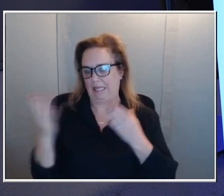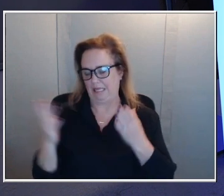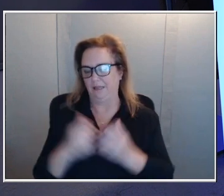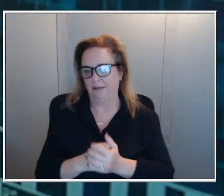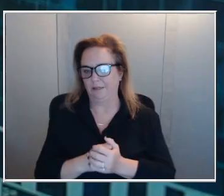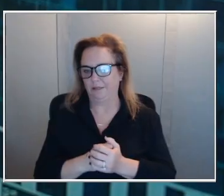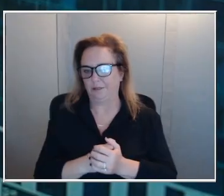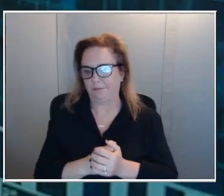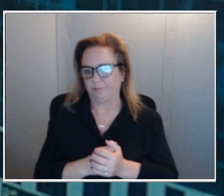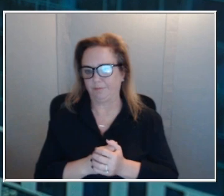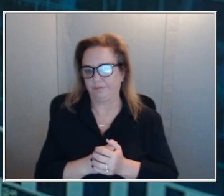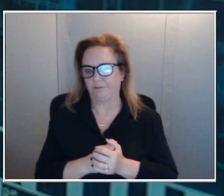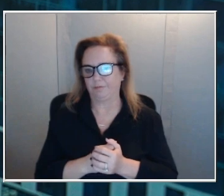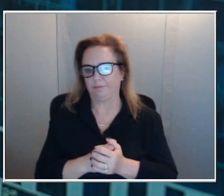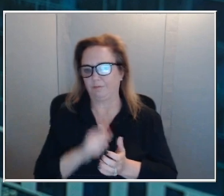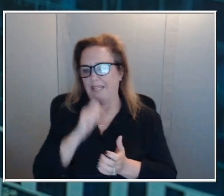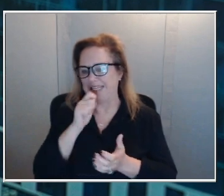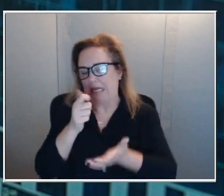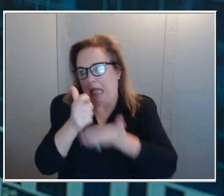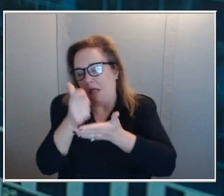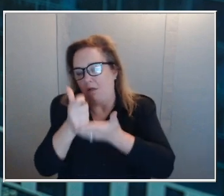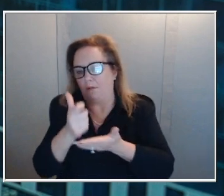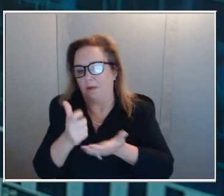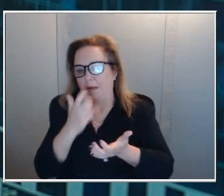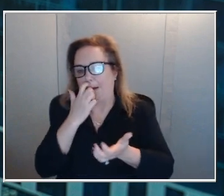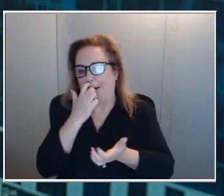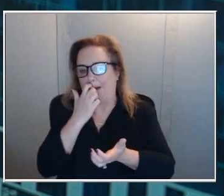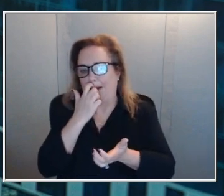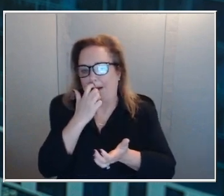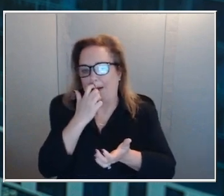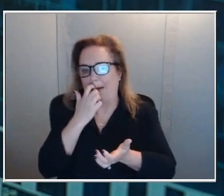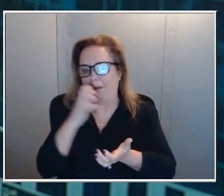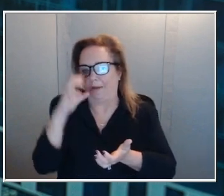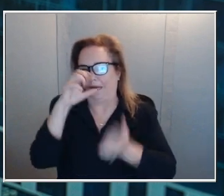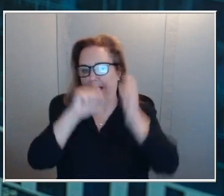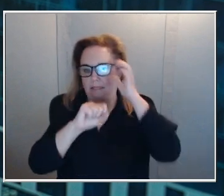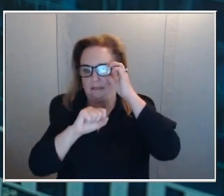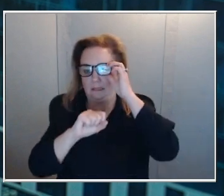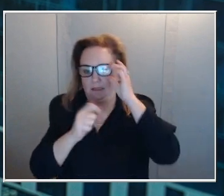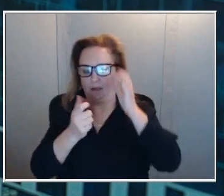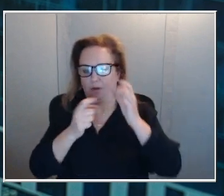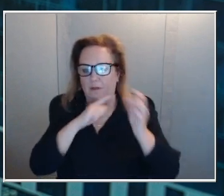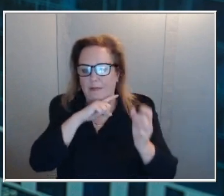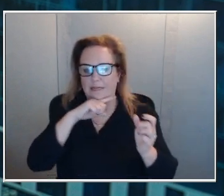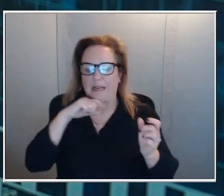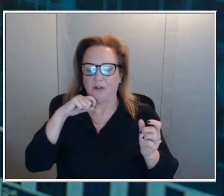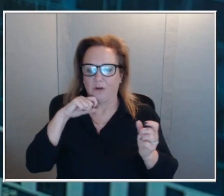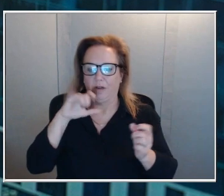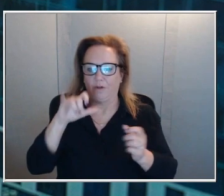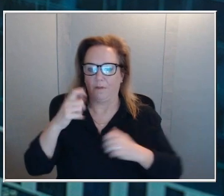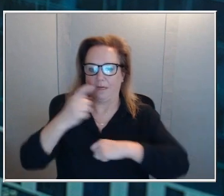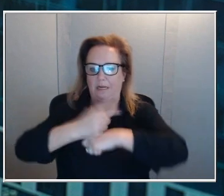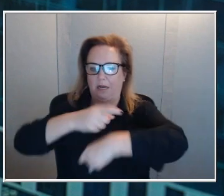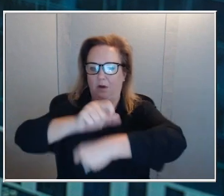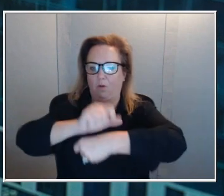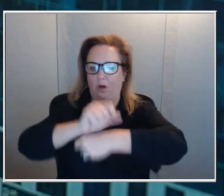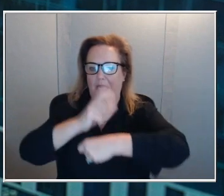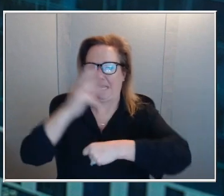It probably didn't help. I would gather that maybe you were a little bit dehydrated from a day working outside,